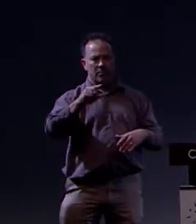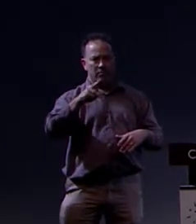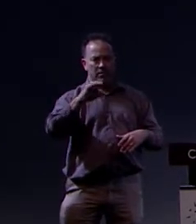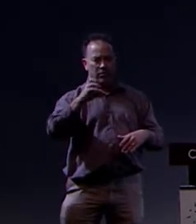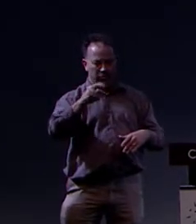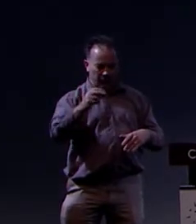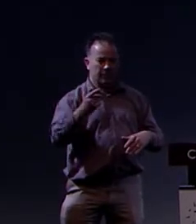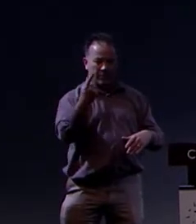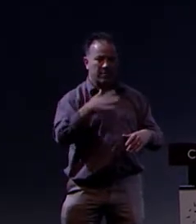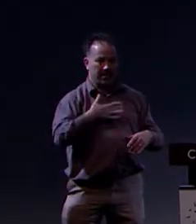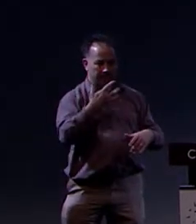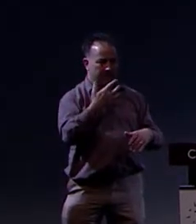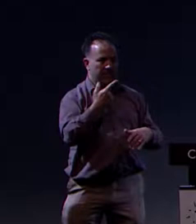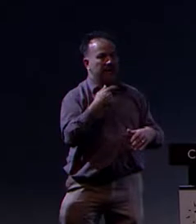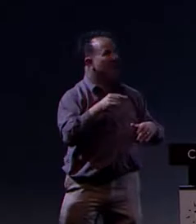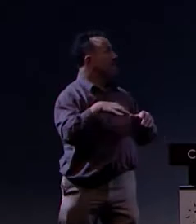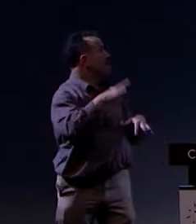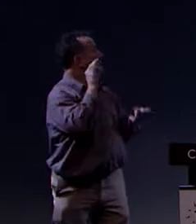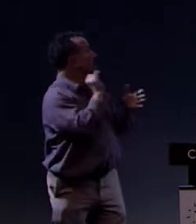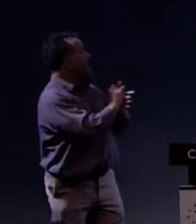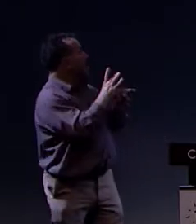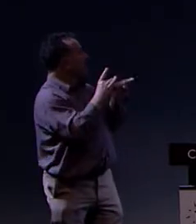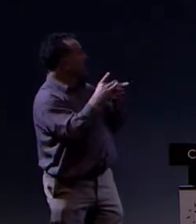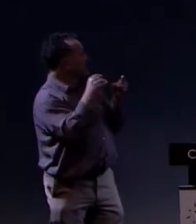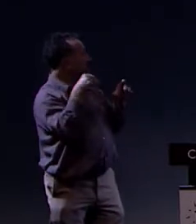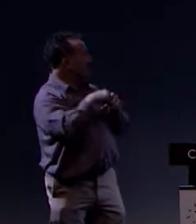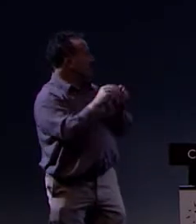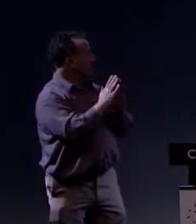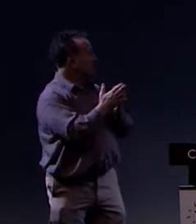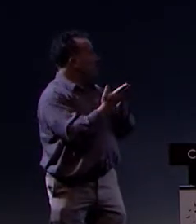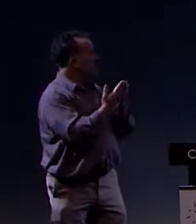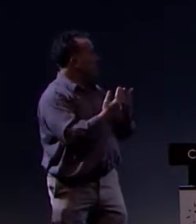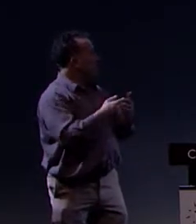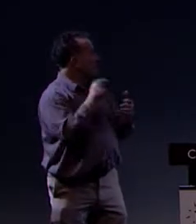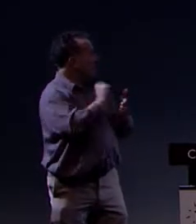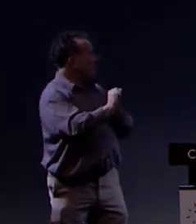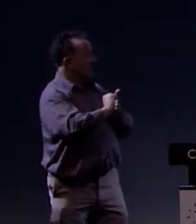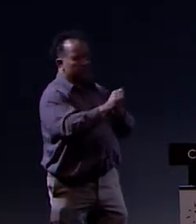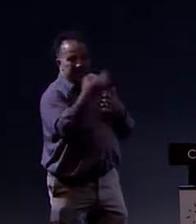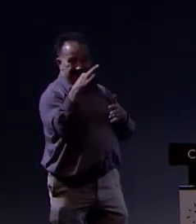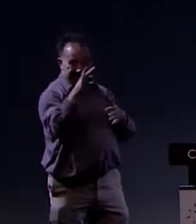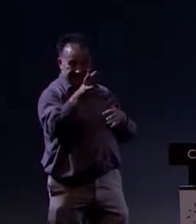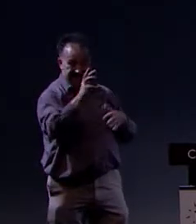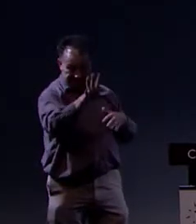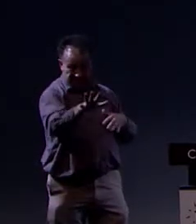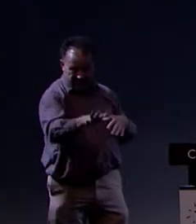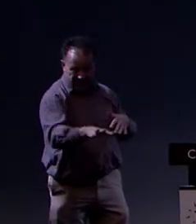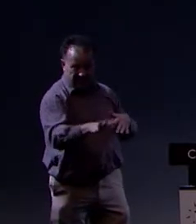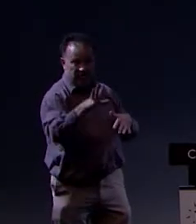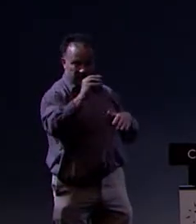in his book, Understanding Media. So he referred to, and by the way, this was written in 1965, I think, so